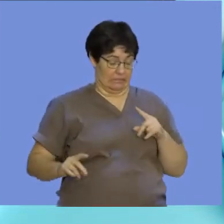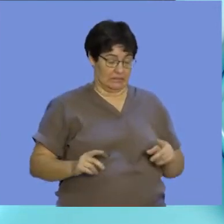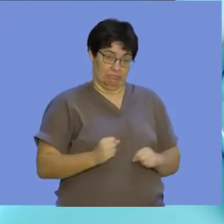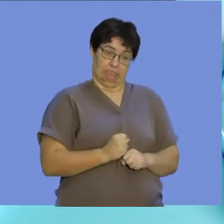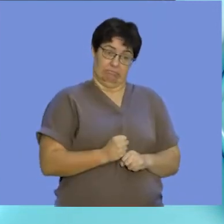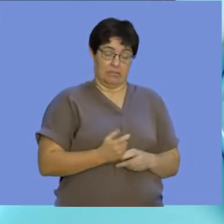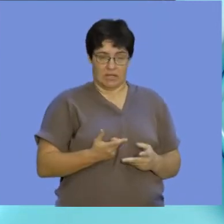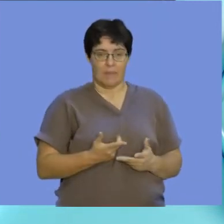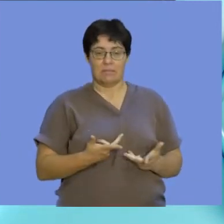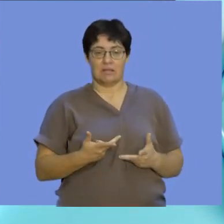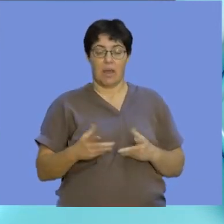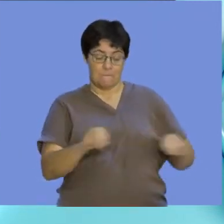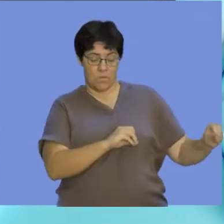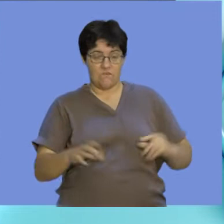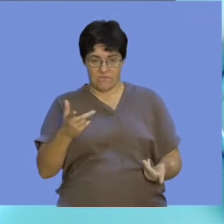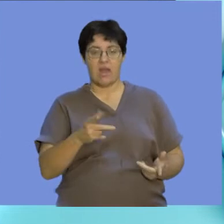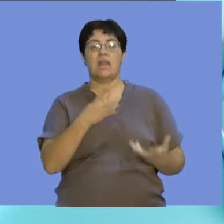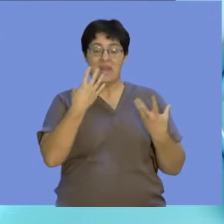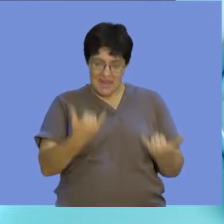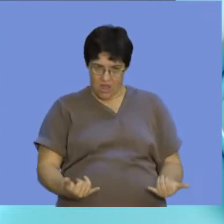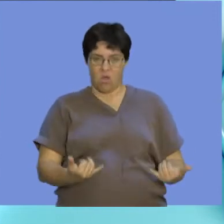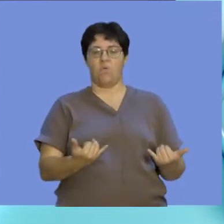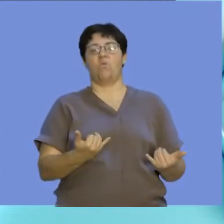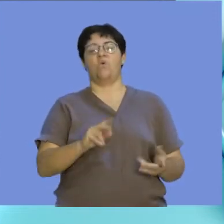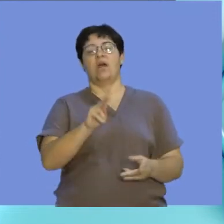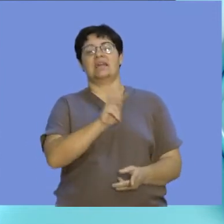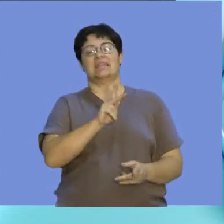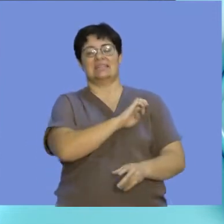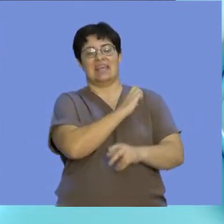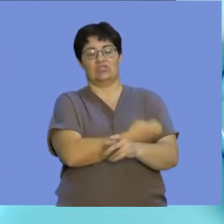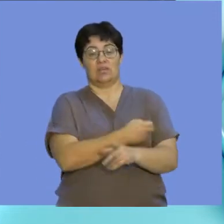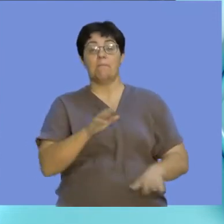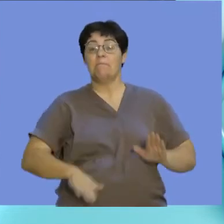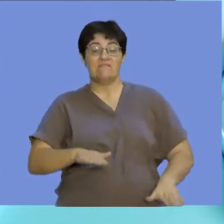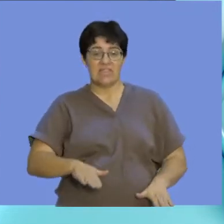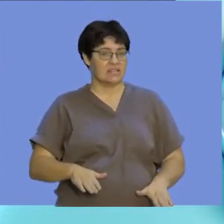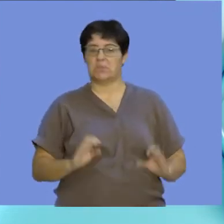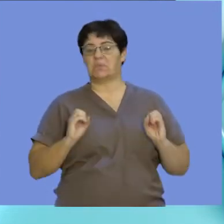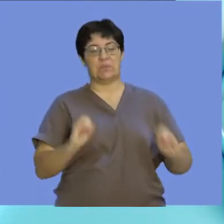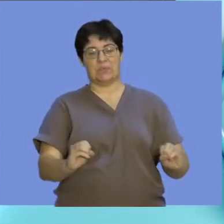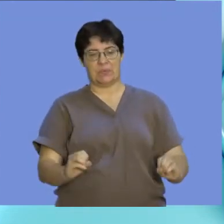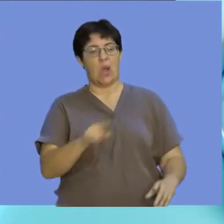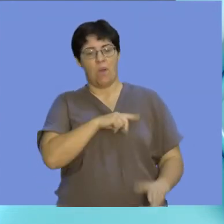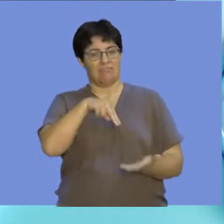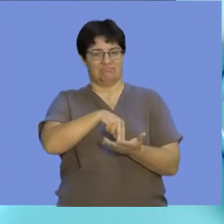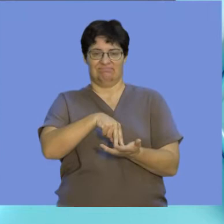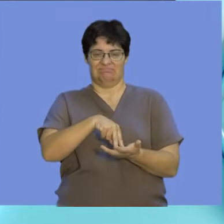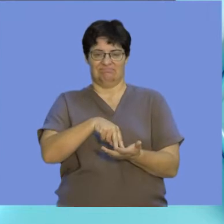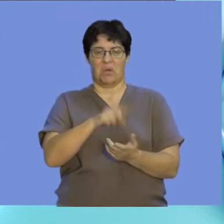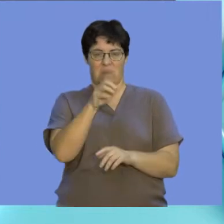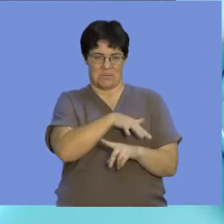when with my hands moving, they have kinetic energy. My feet don't, because they're stationary in one